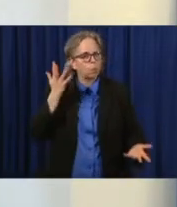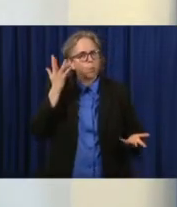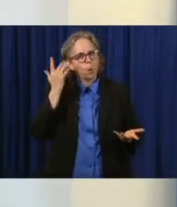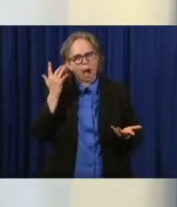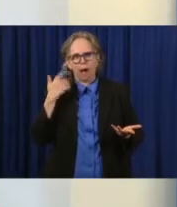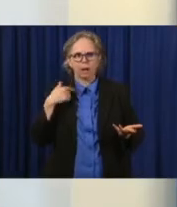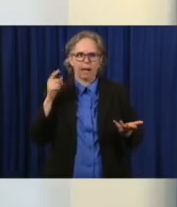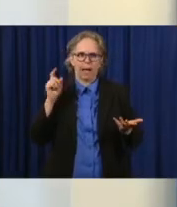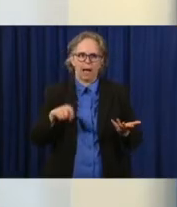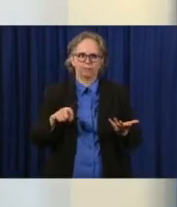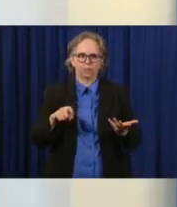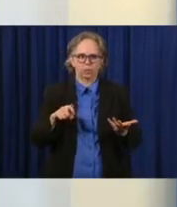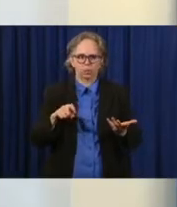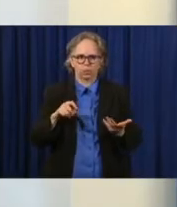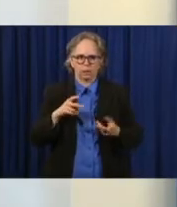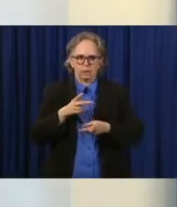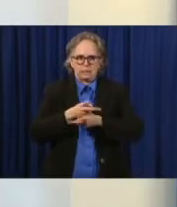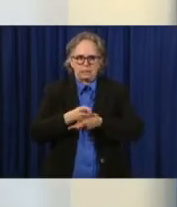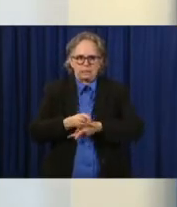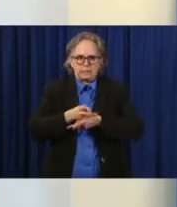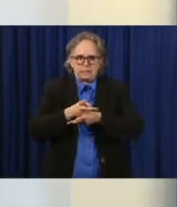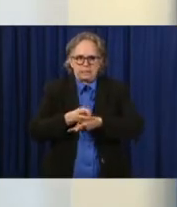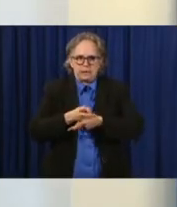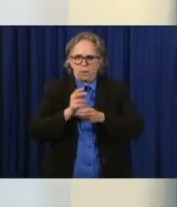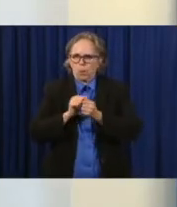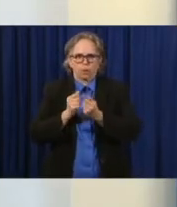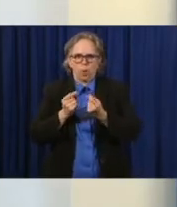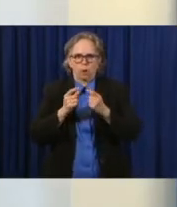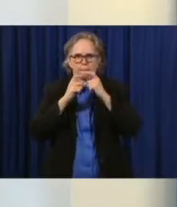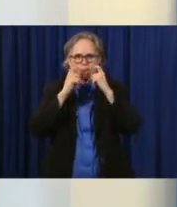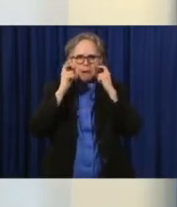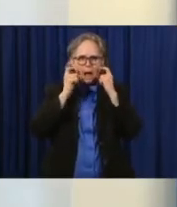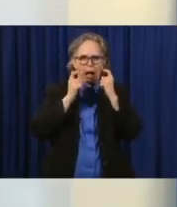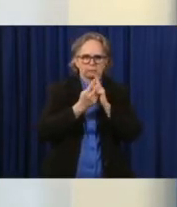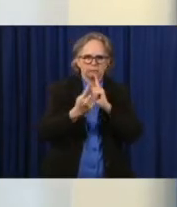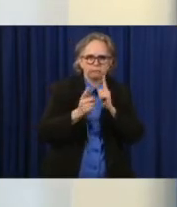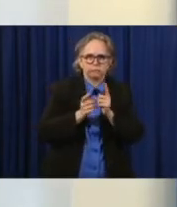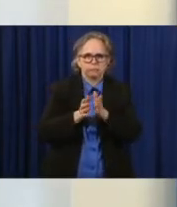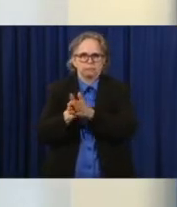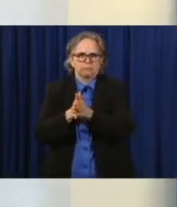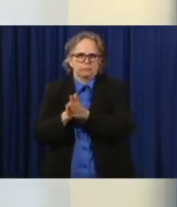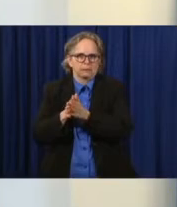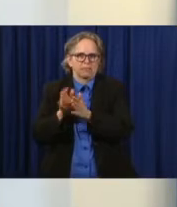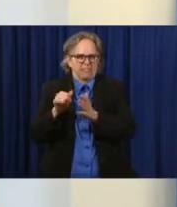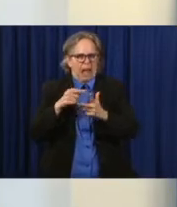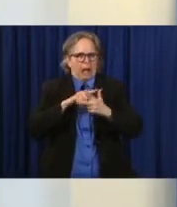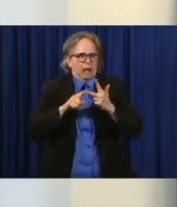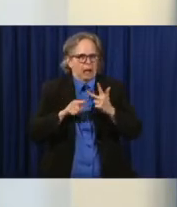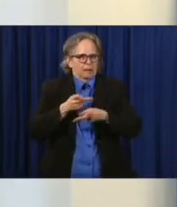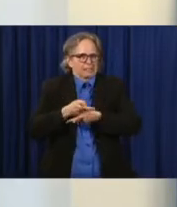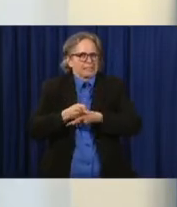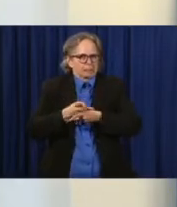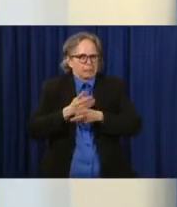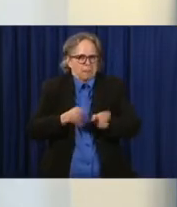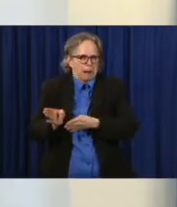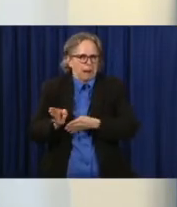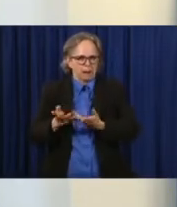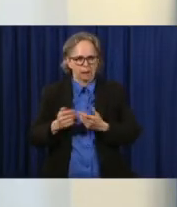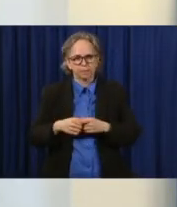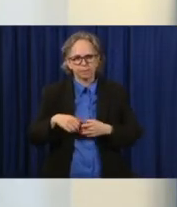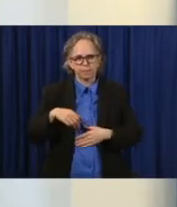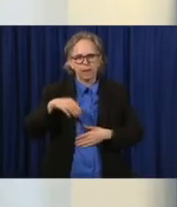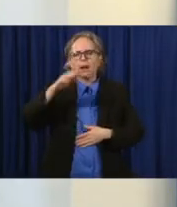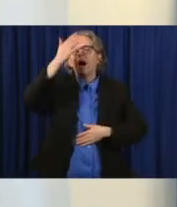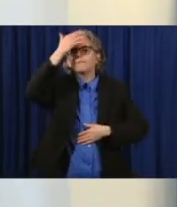want to say something about this. You know, I failed to mention this earlier. It had been on my mind, but healthcare,